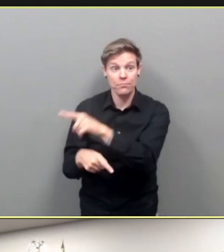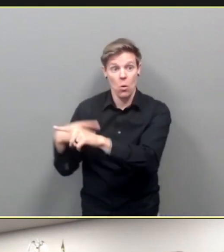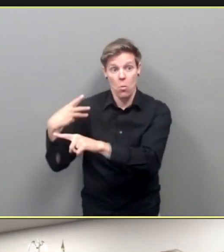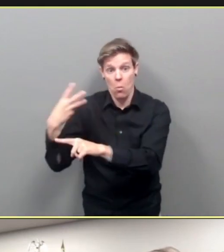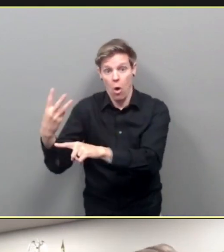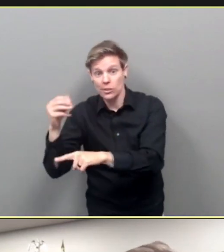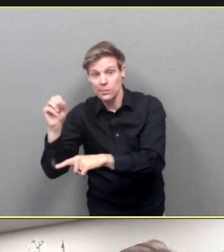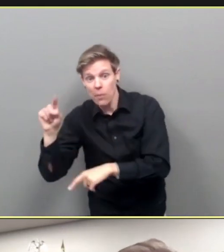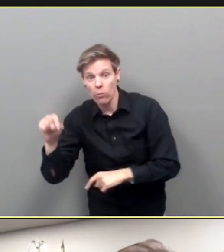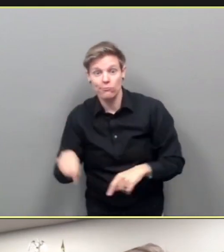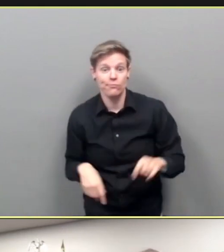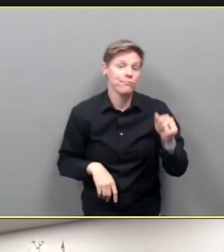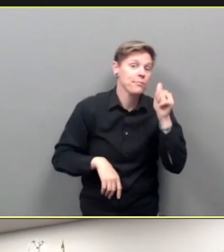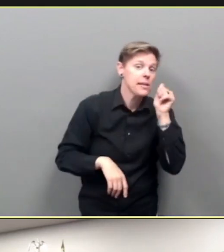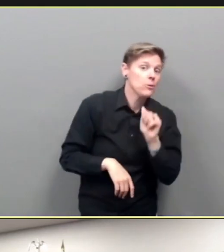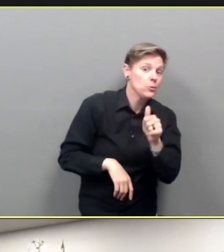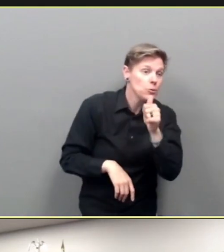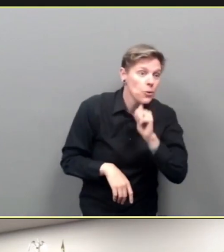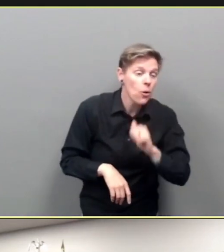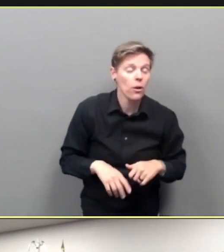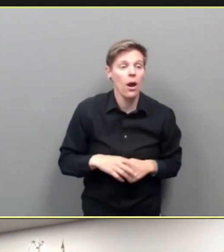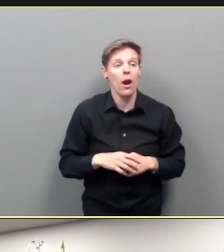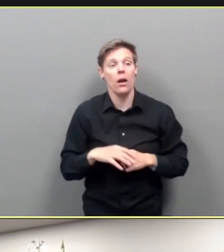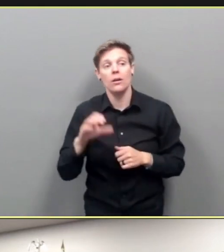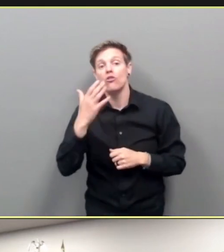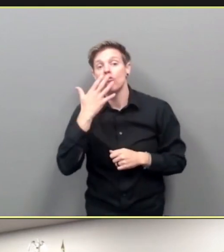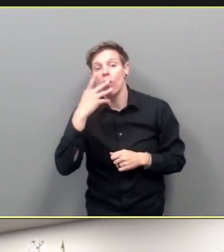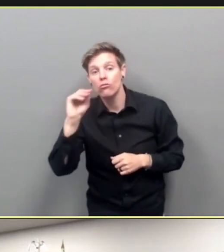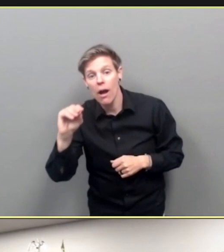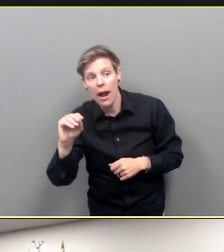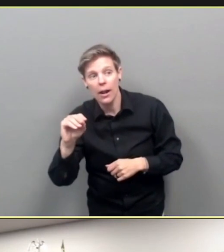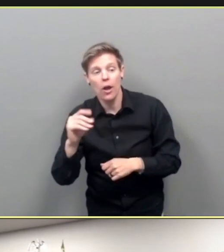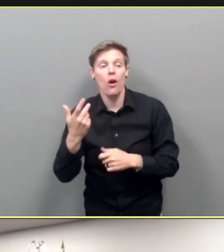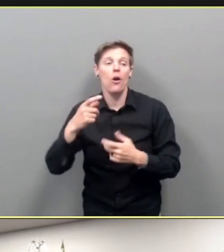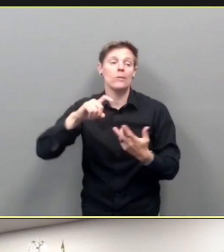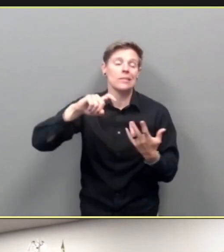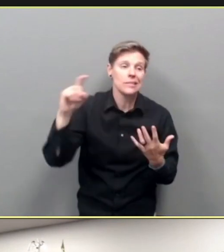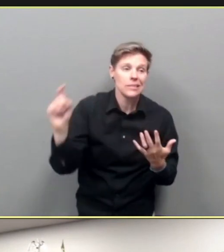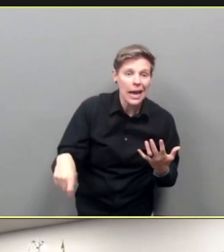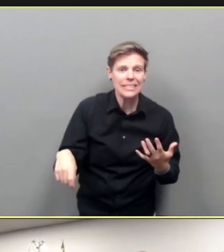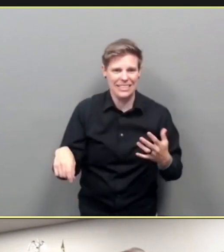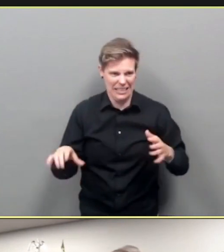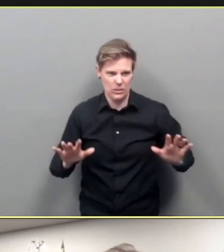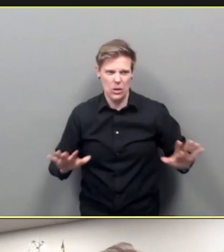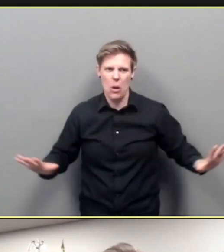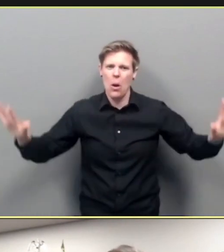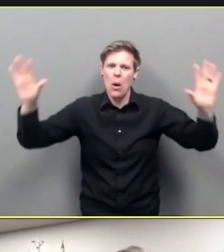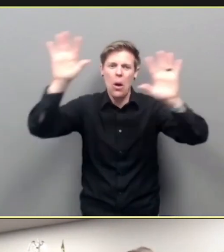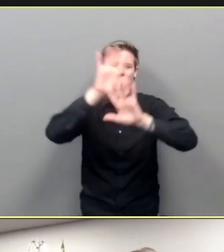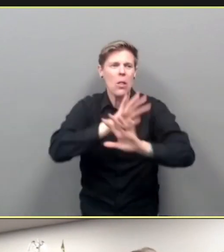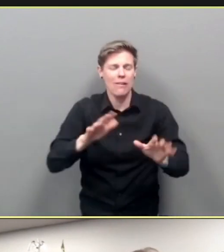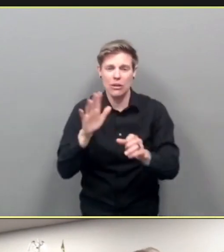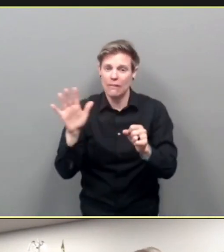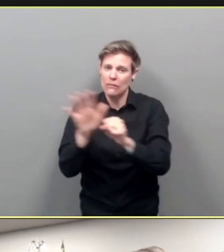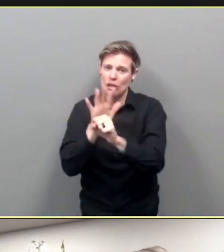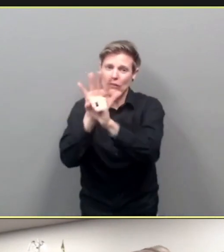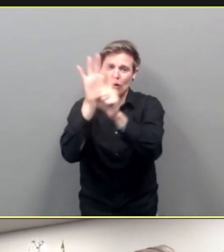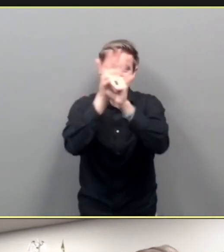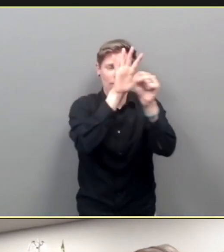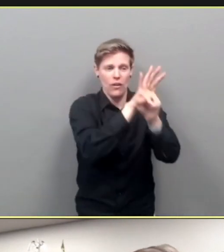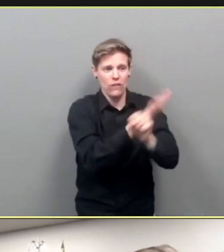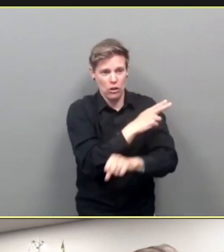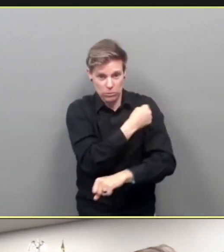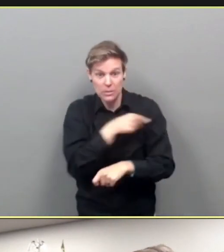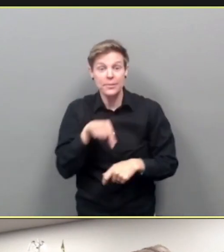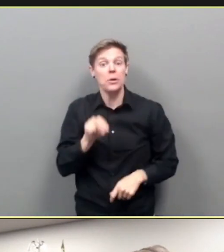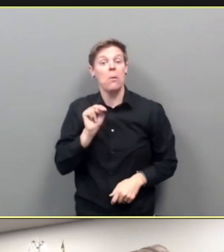And Colorado, kind of our border states, all full. And so that's part of the problem.